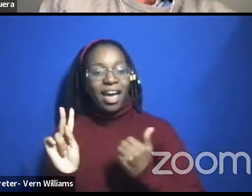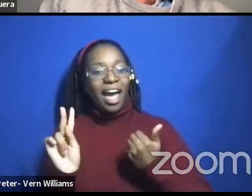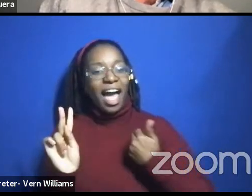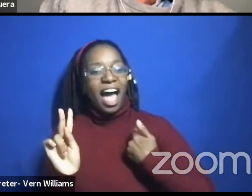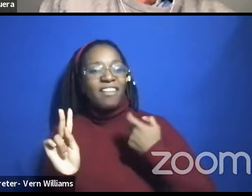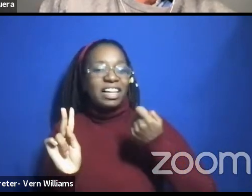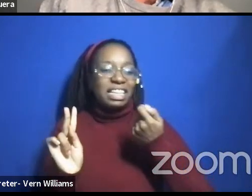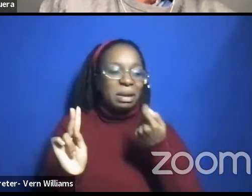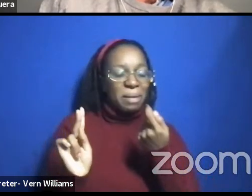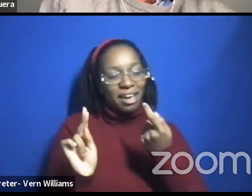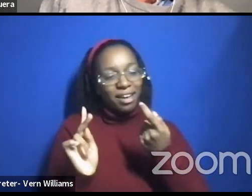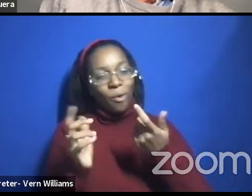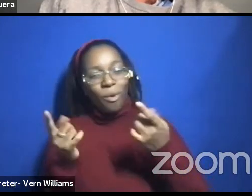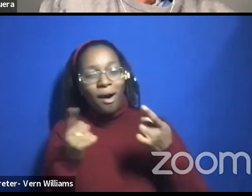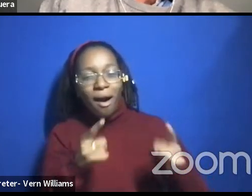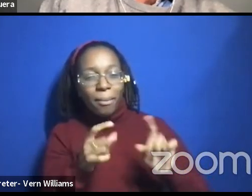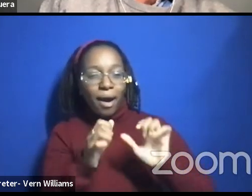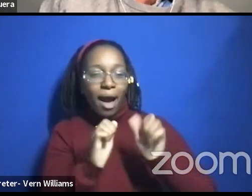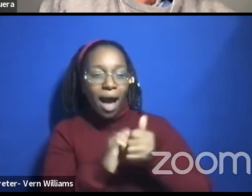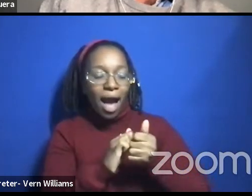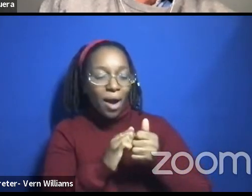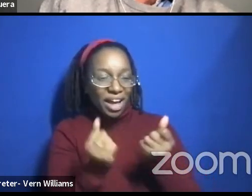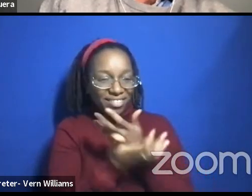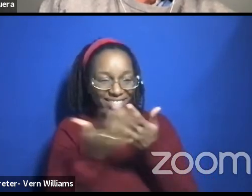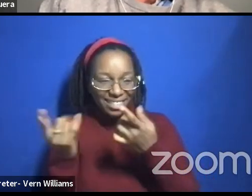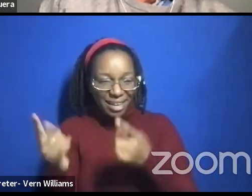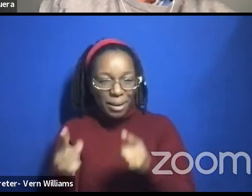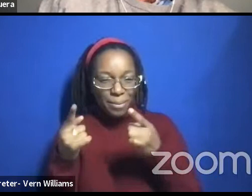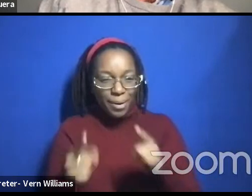process unfolds. But my point